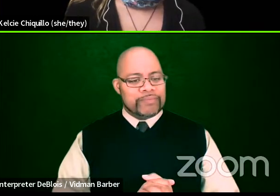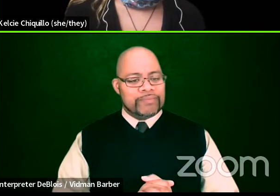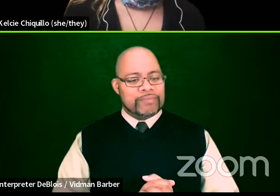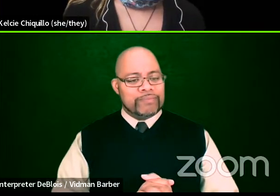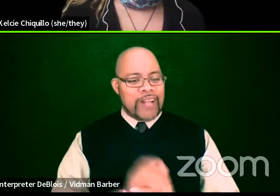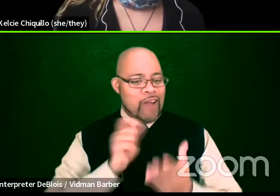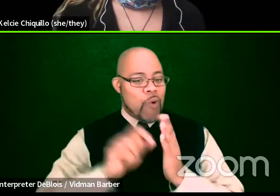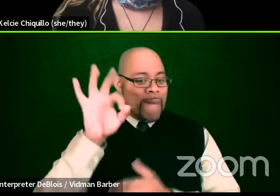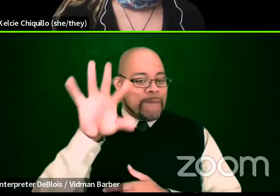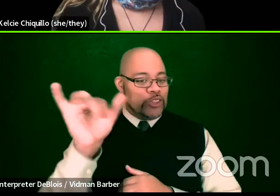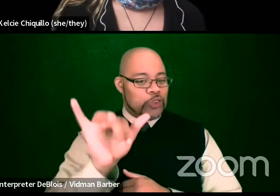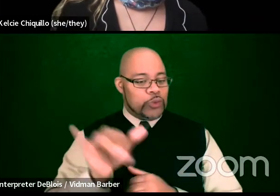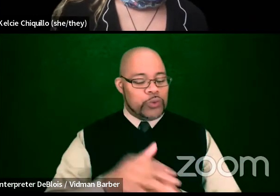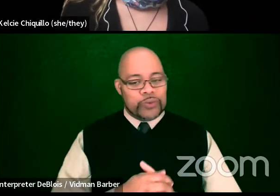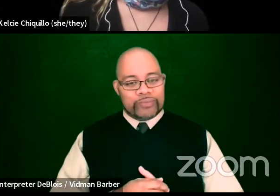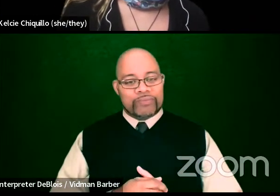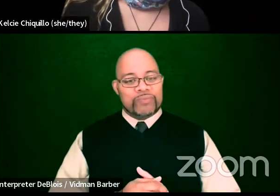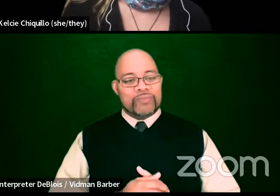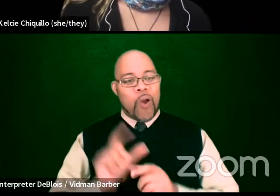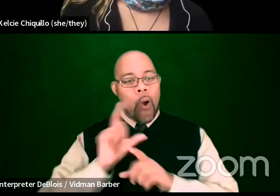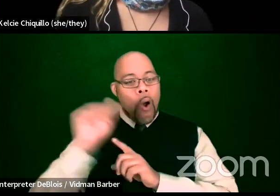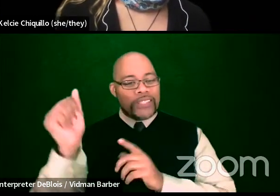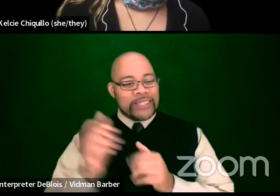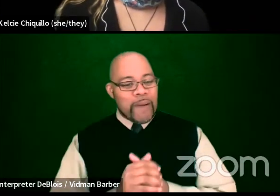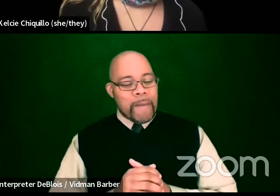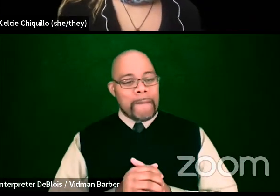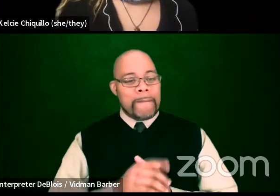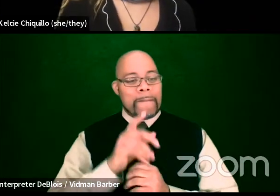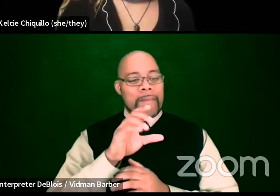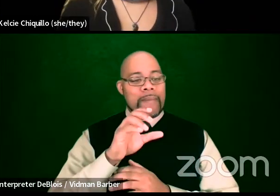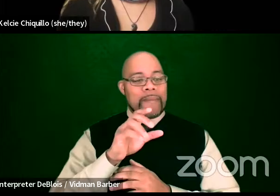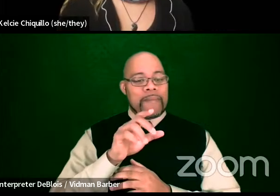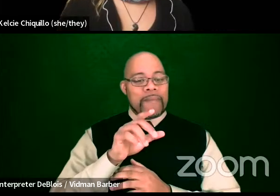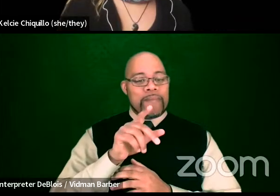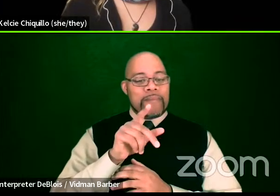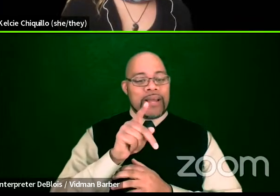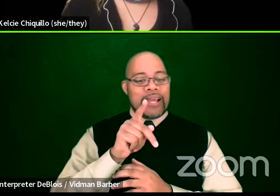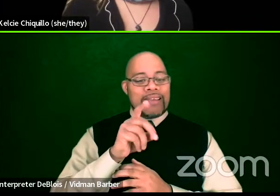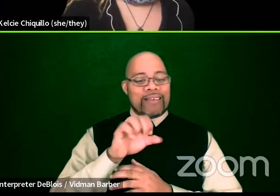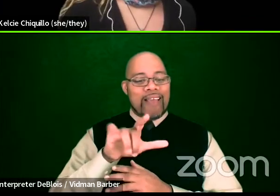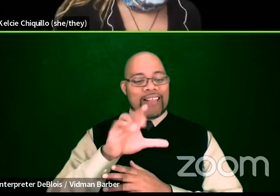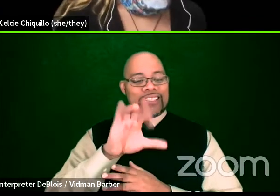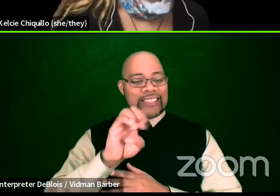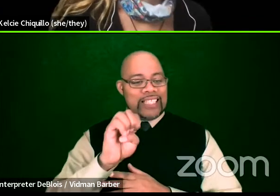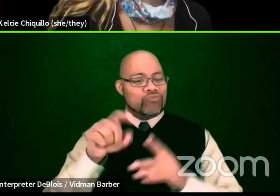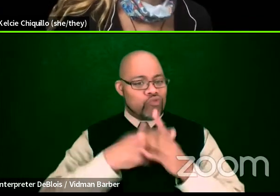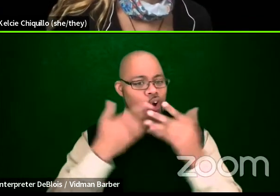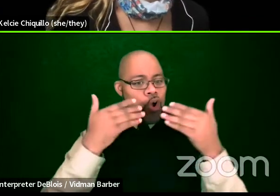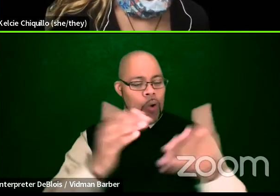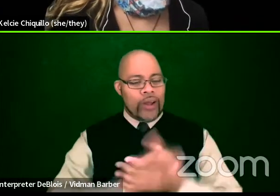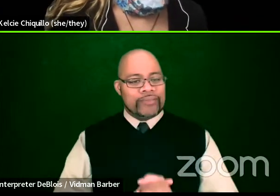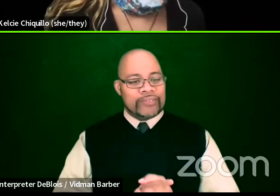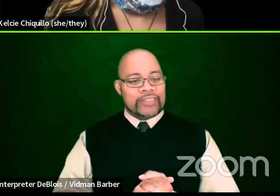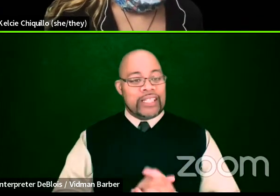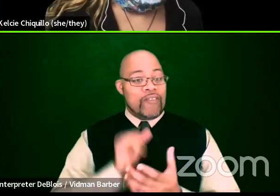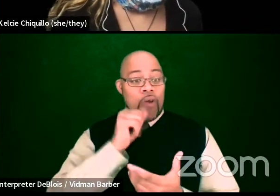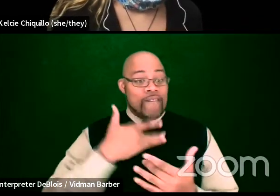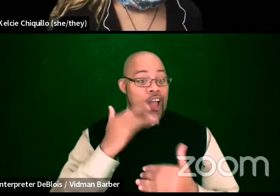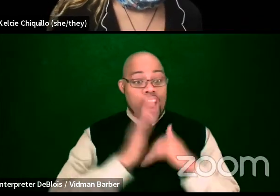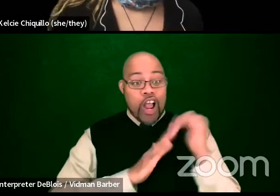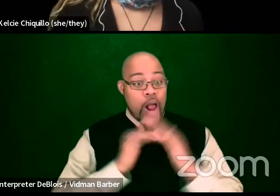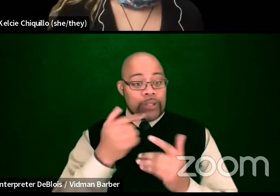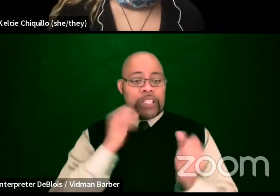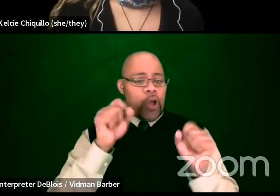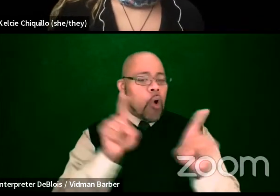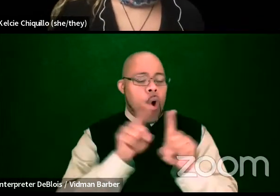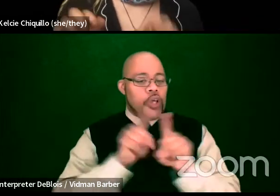pitch too. Awesome. Yeah. Kelsey, why don't you start us off? If anybody Okay. wants to share their pitch, if you don't feel comfortable saying it, you can